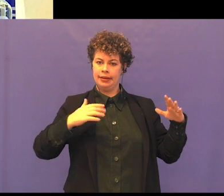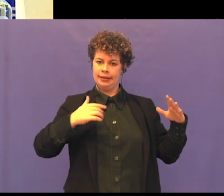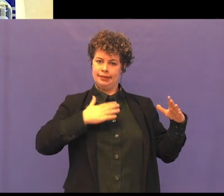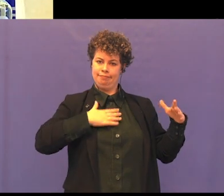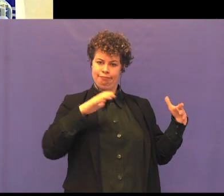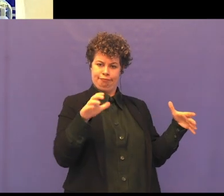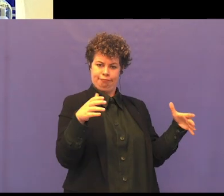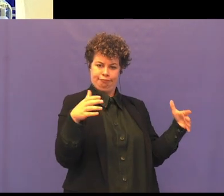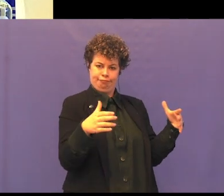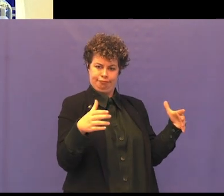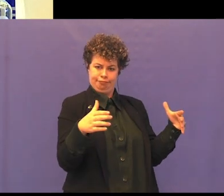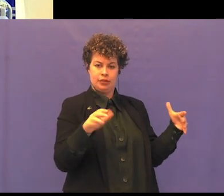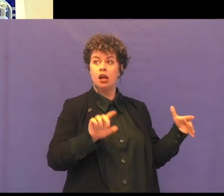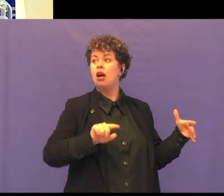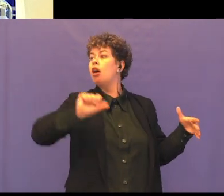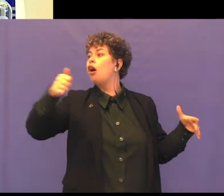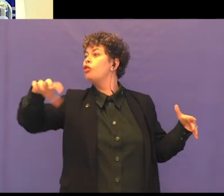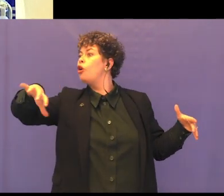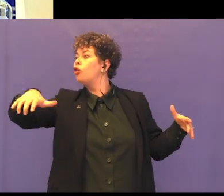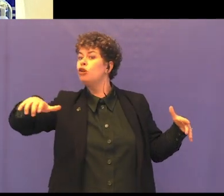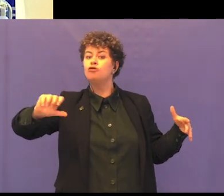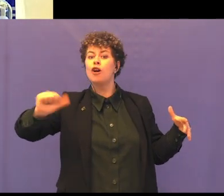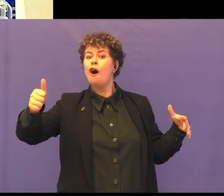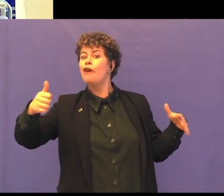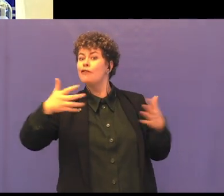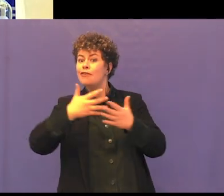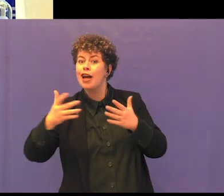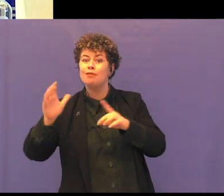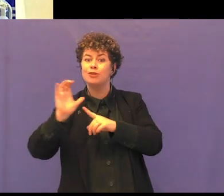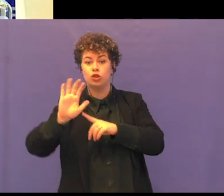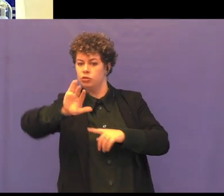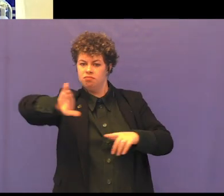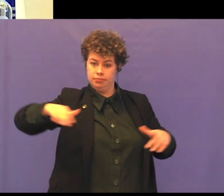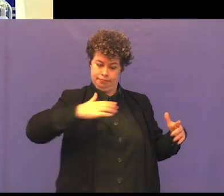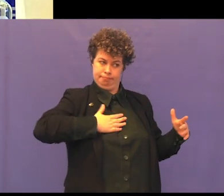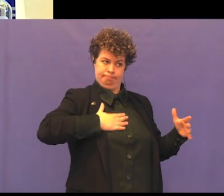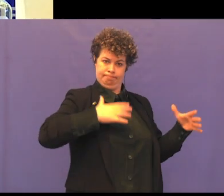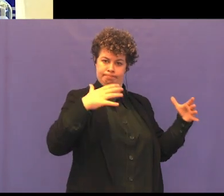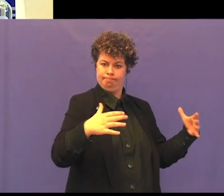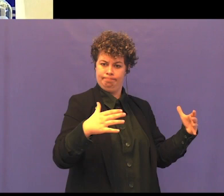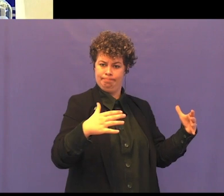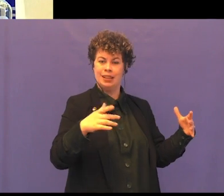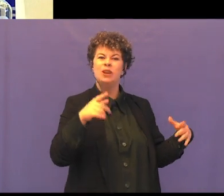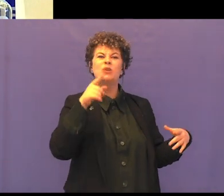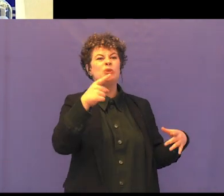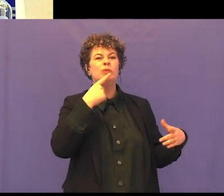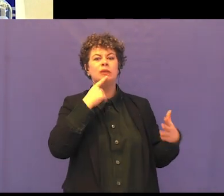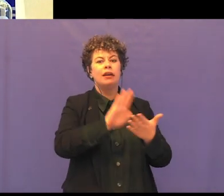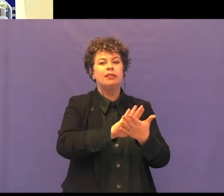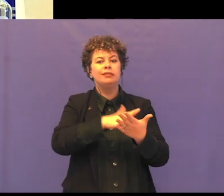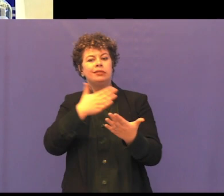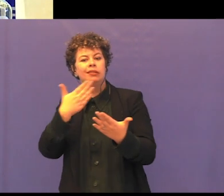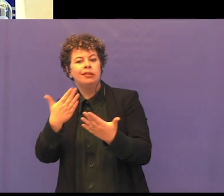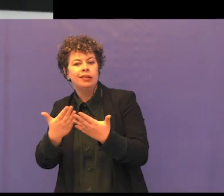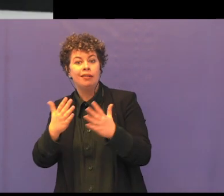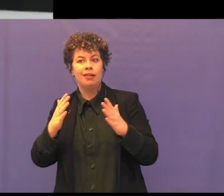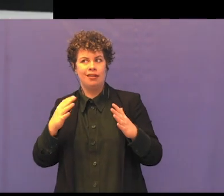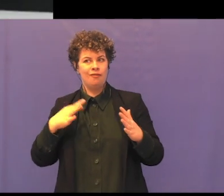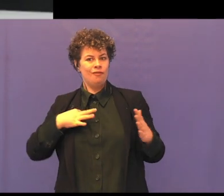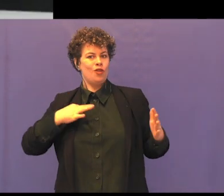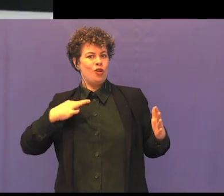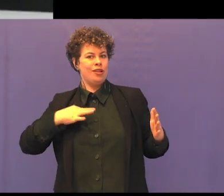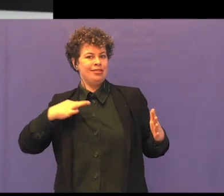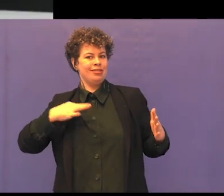of volunteering. But how would volunteering work to prevent it? Could you mention some more